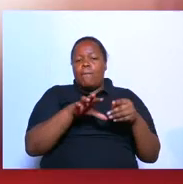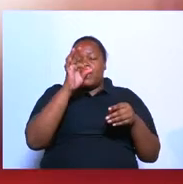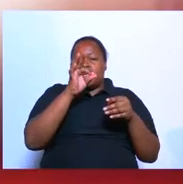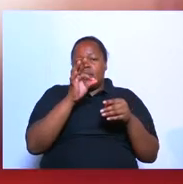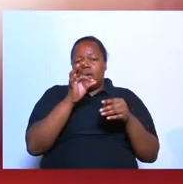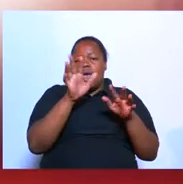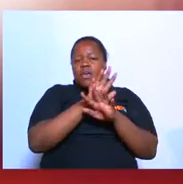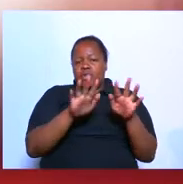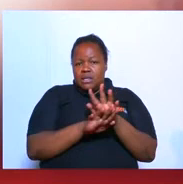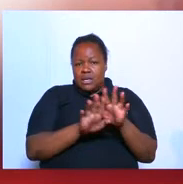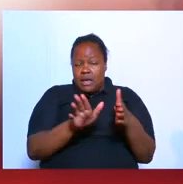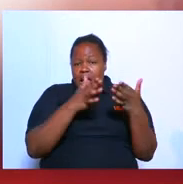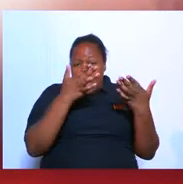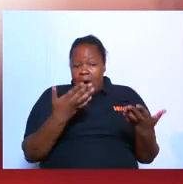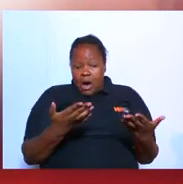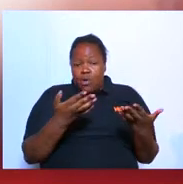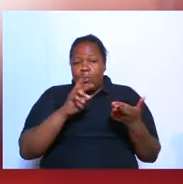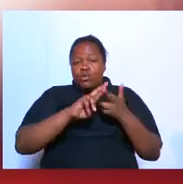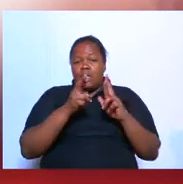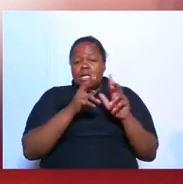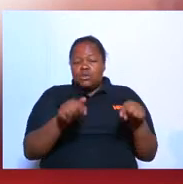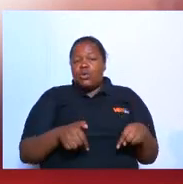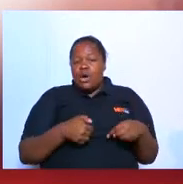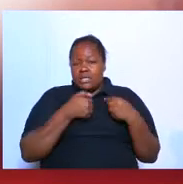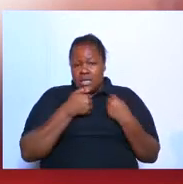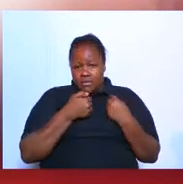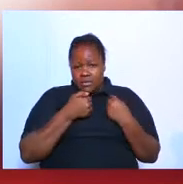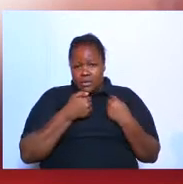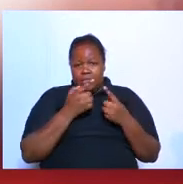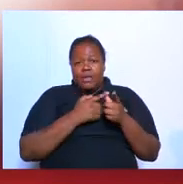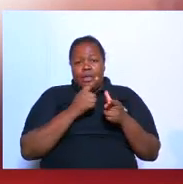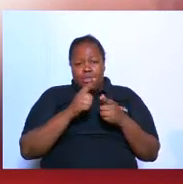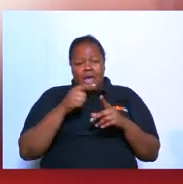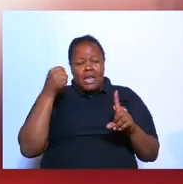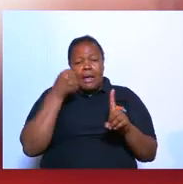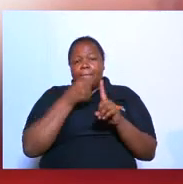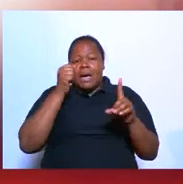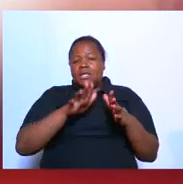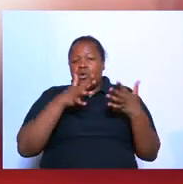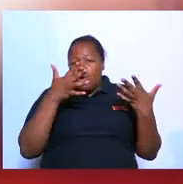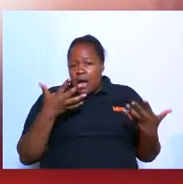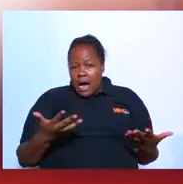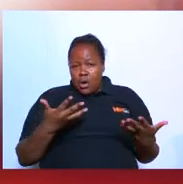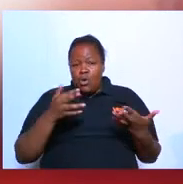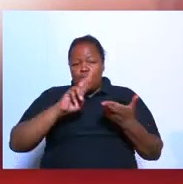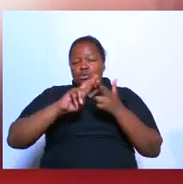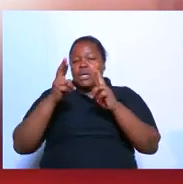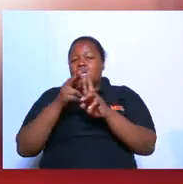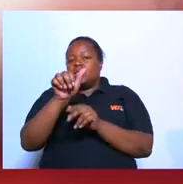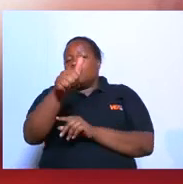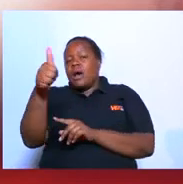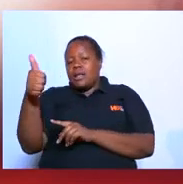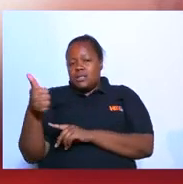the way you relate to yourself impacts the way you relate to others